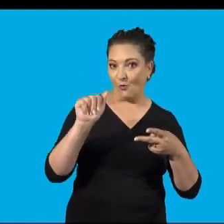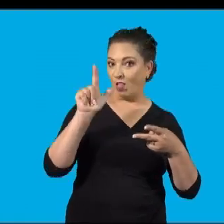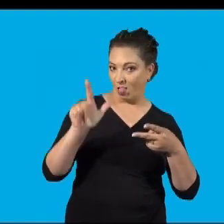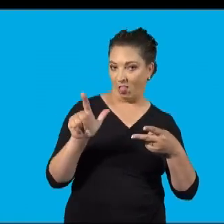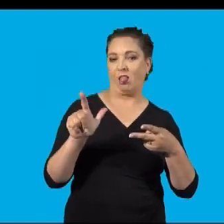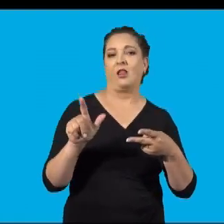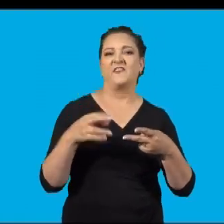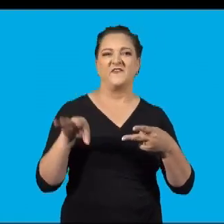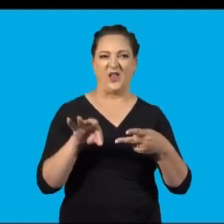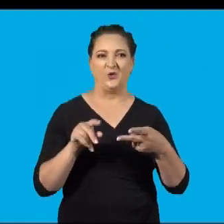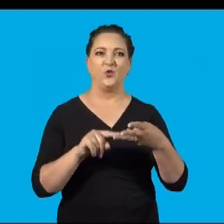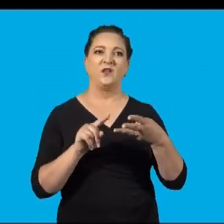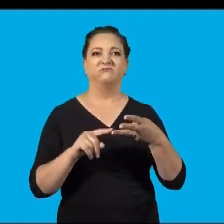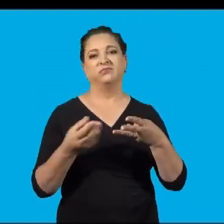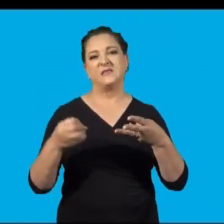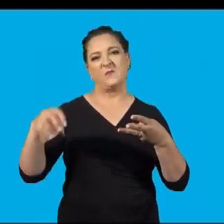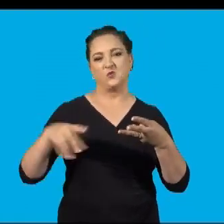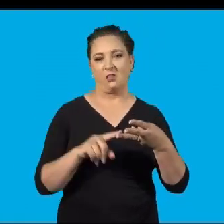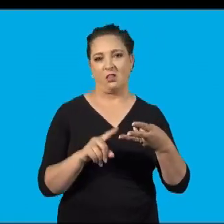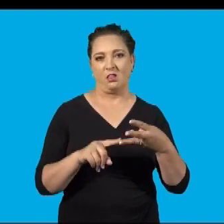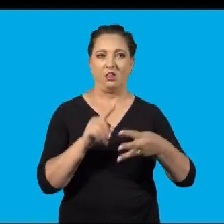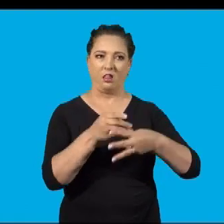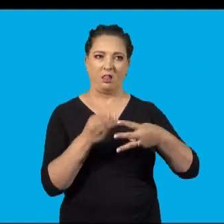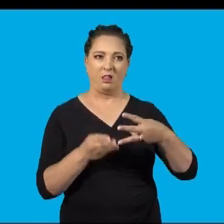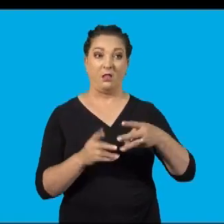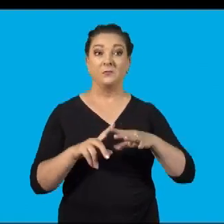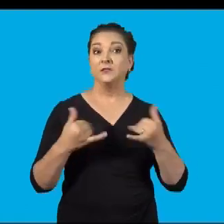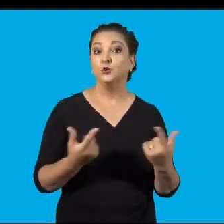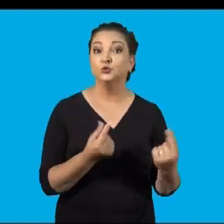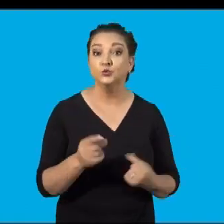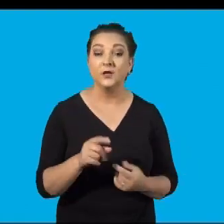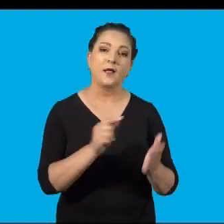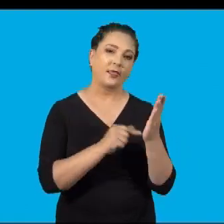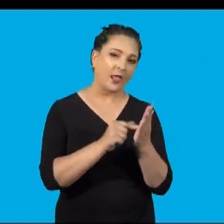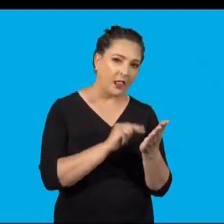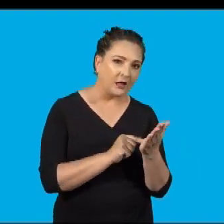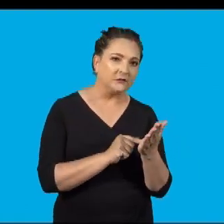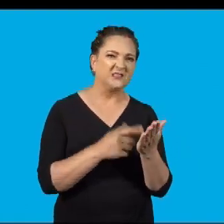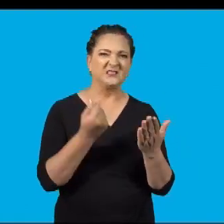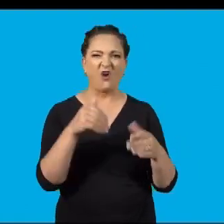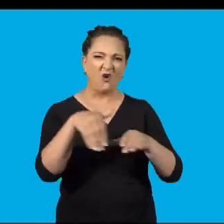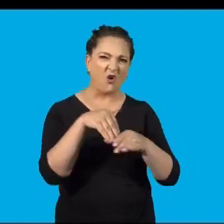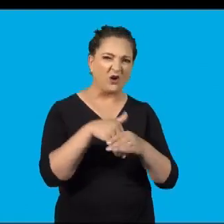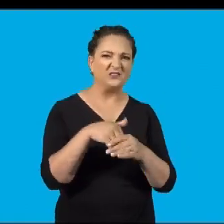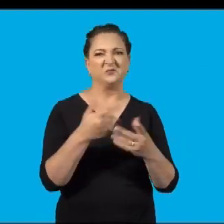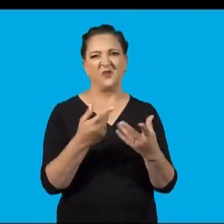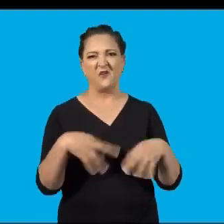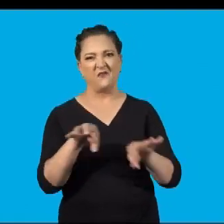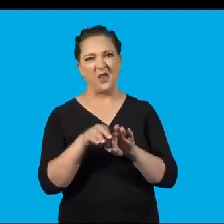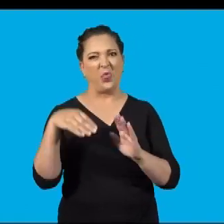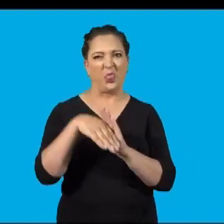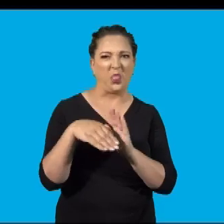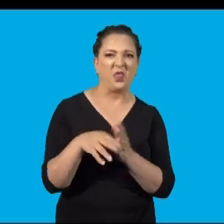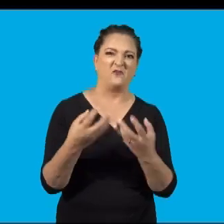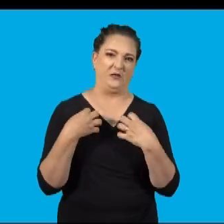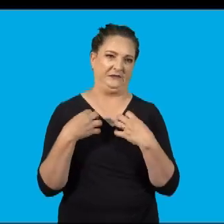Here are my objectives that I've already mentioned when I started. That is, I'm going to do calculations and concepts that relate to depreciation. And